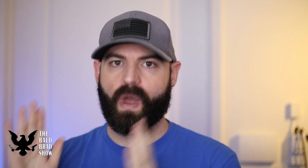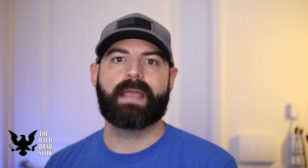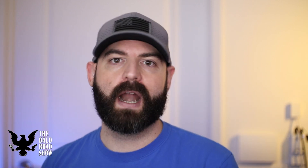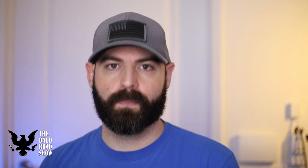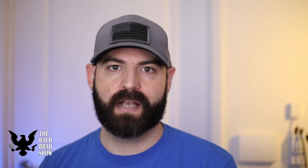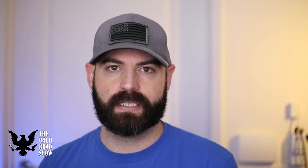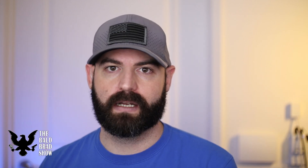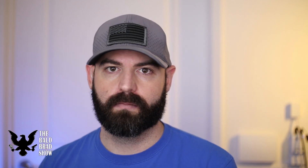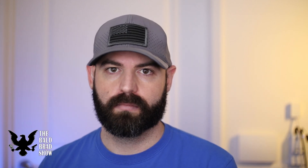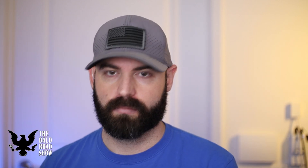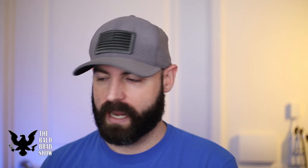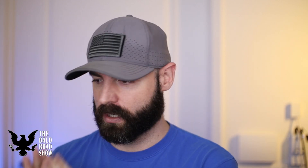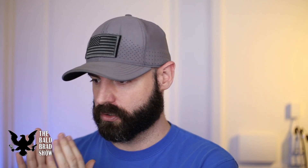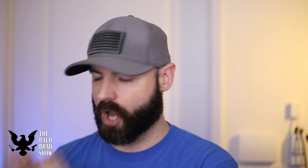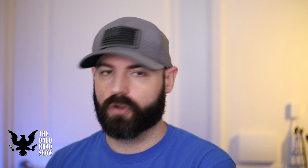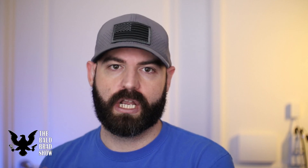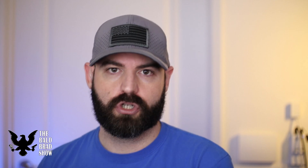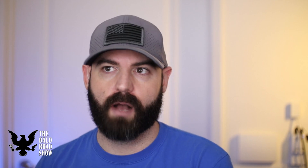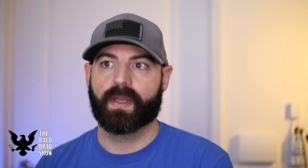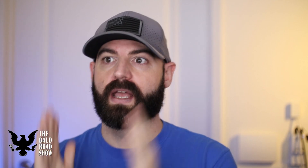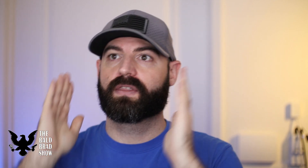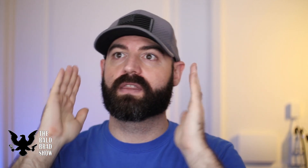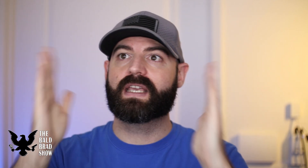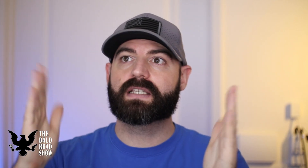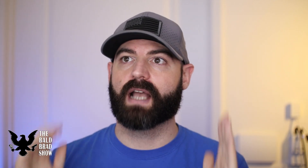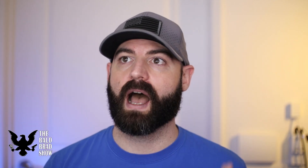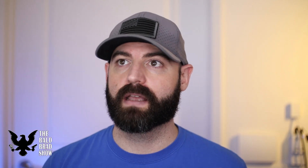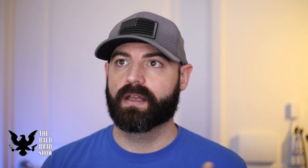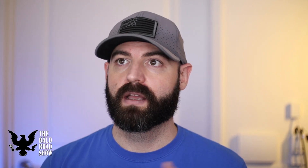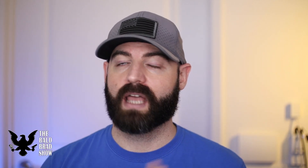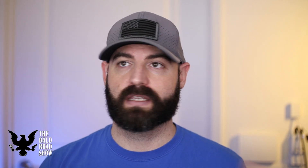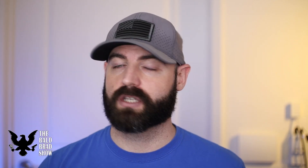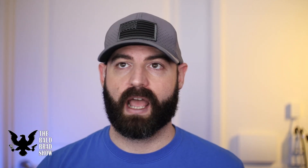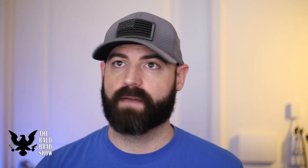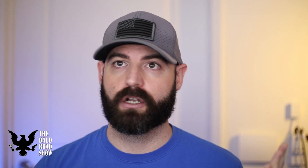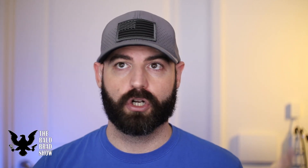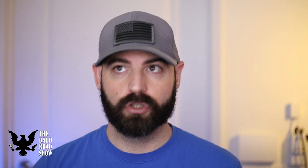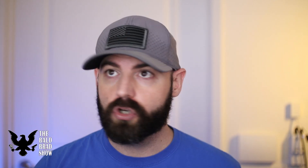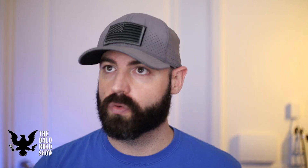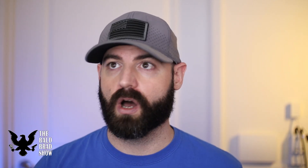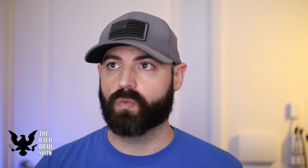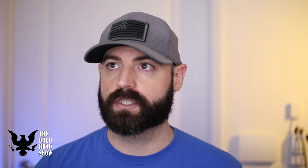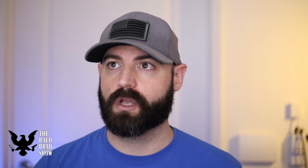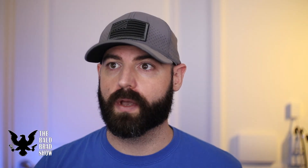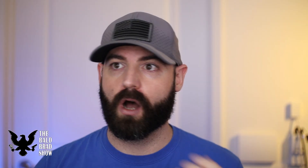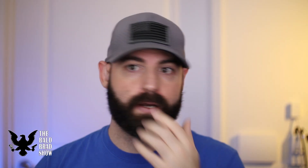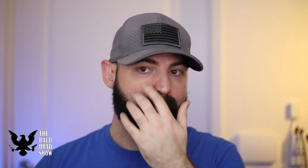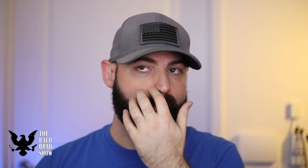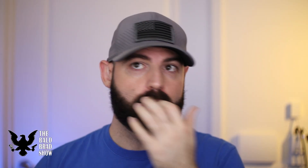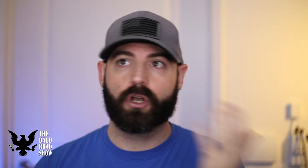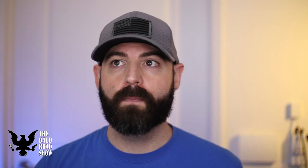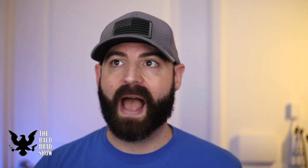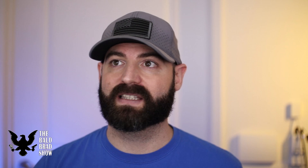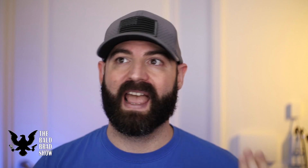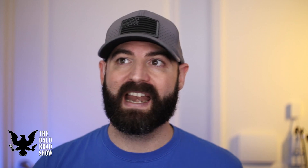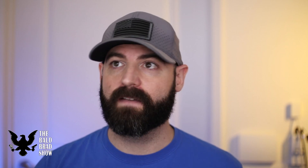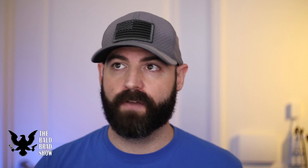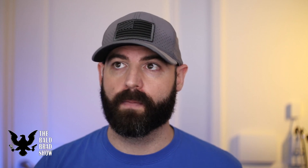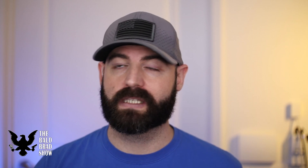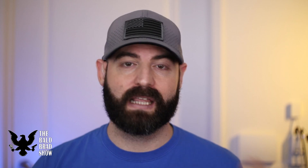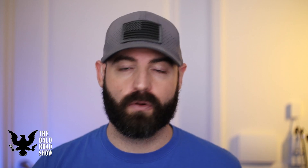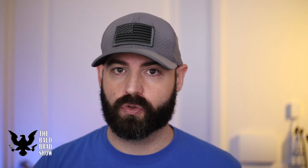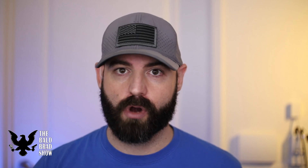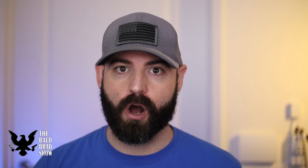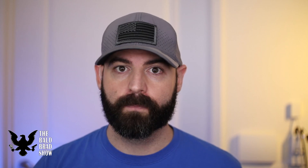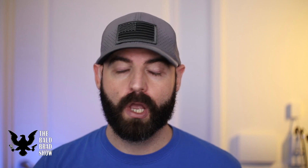was a way better president named Donald J. Trump than this guy that doesn't have a clue on what's going on, that you can go back to any